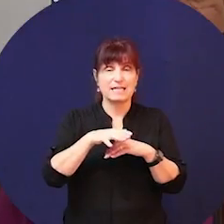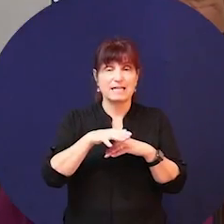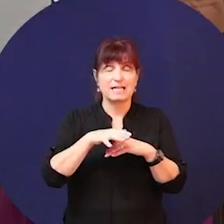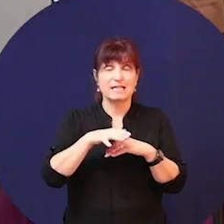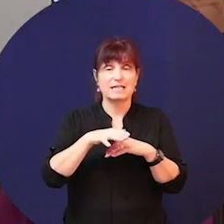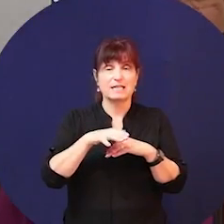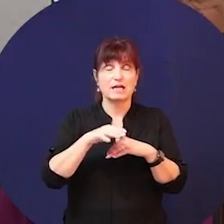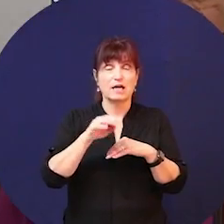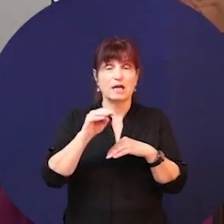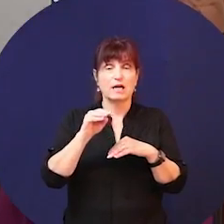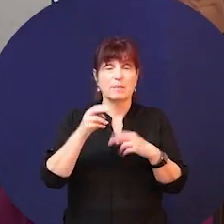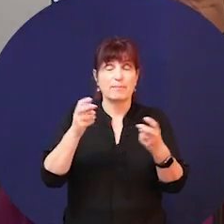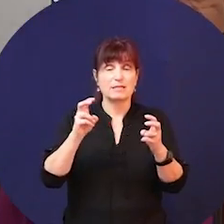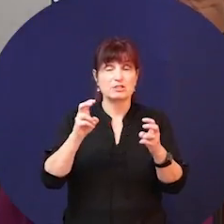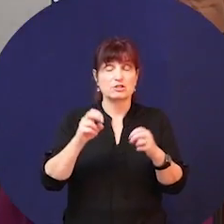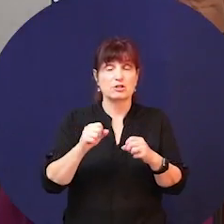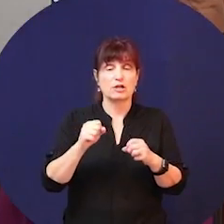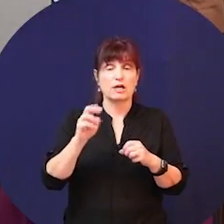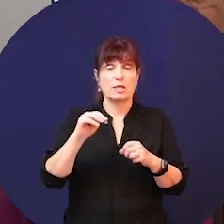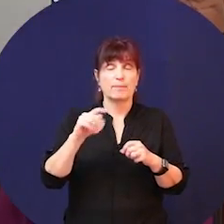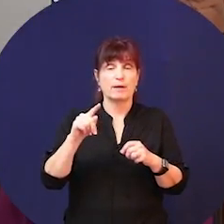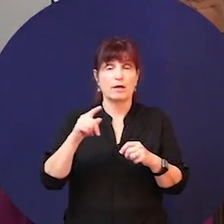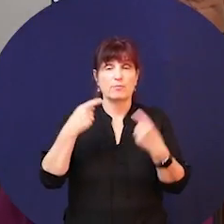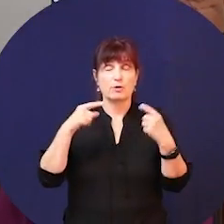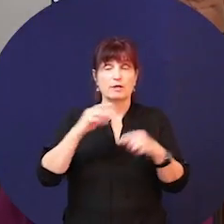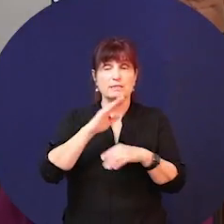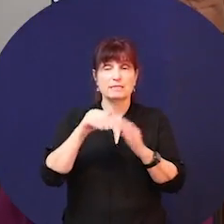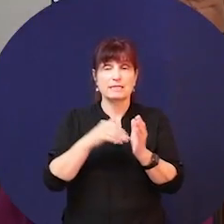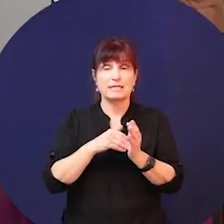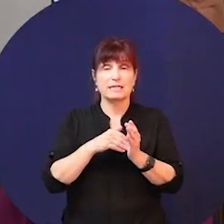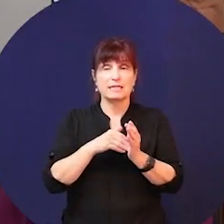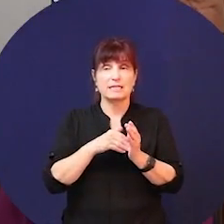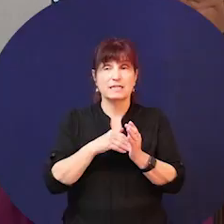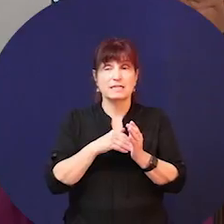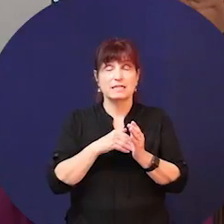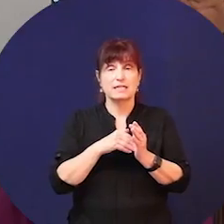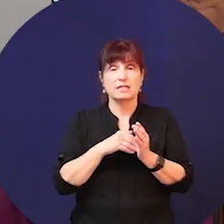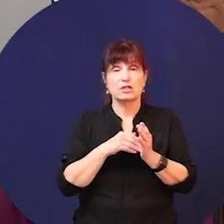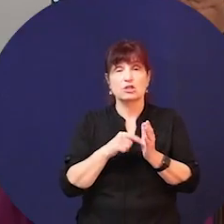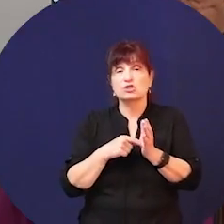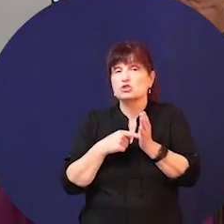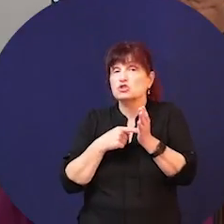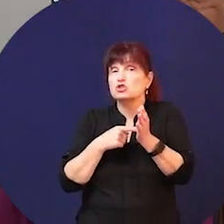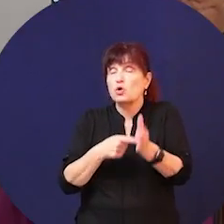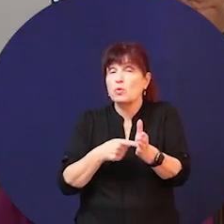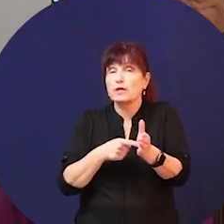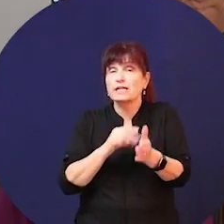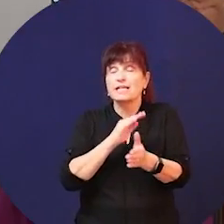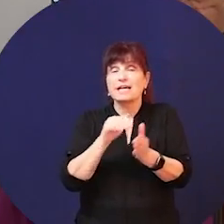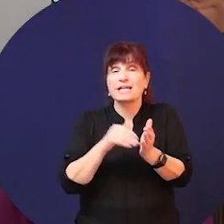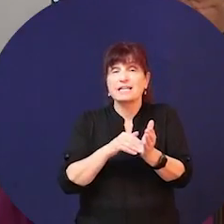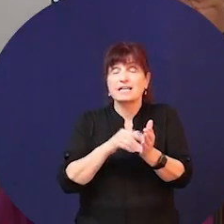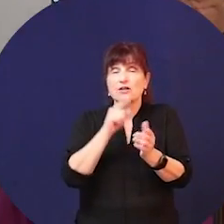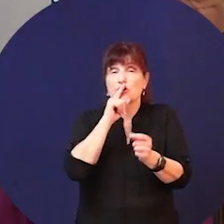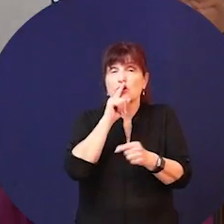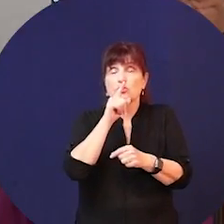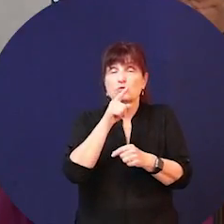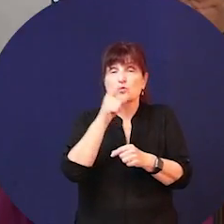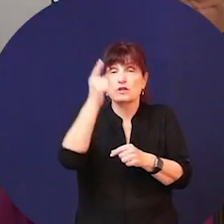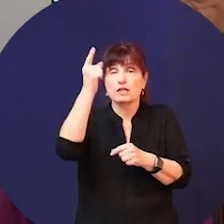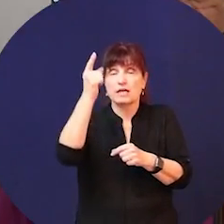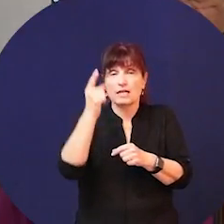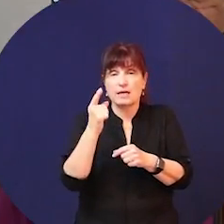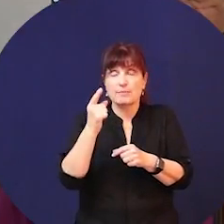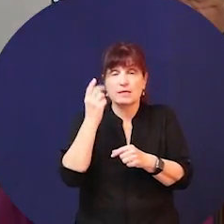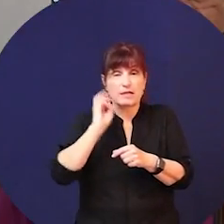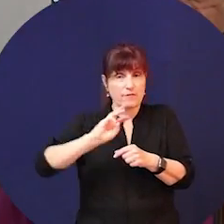Isaiah. Mark proclaims it again, reflecting back to Isaiah about the reality of the coming of the Baptist. And it